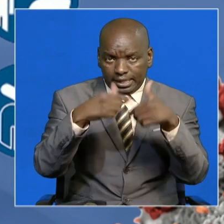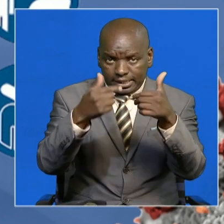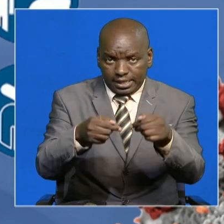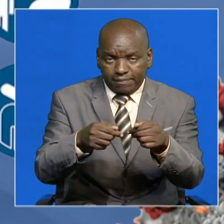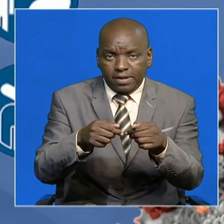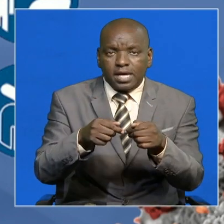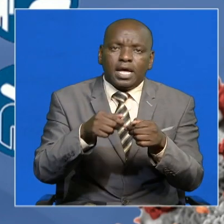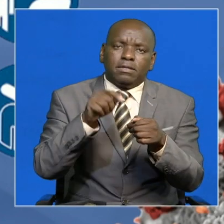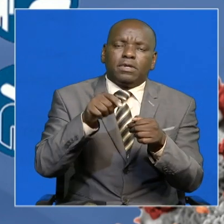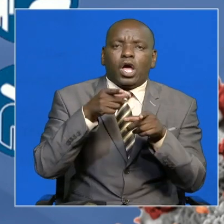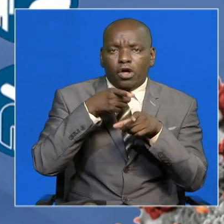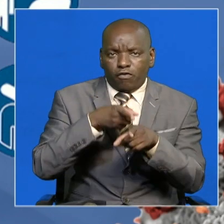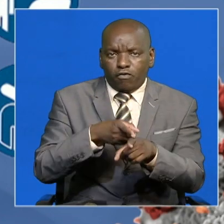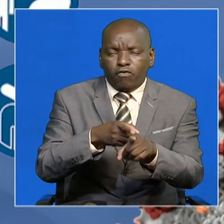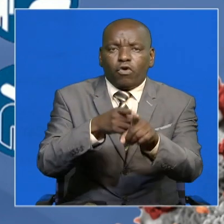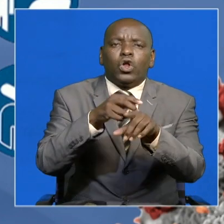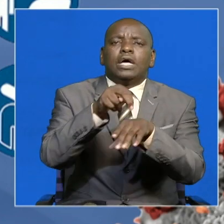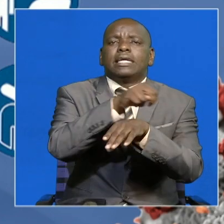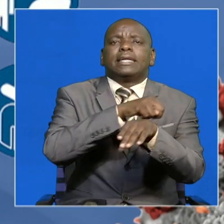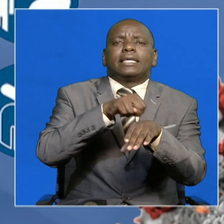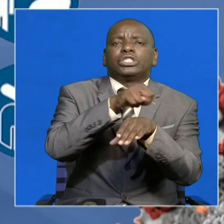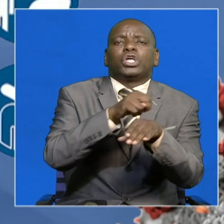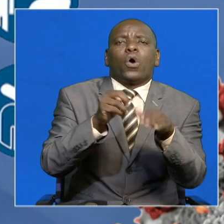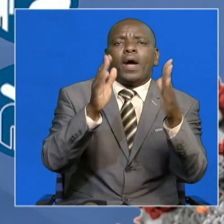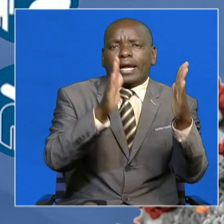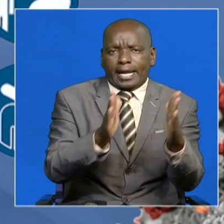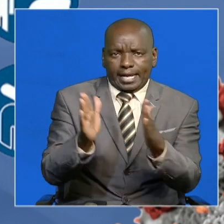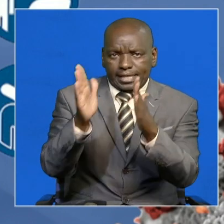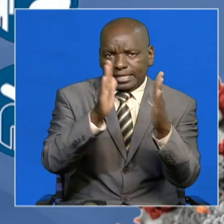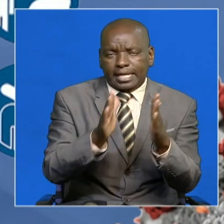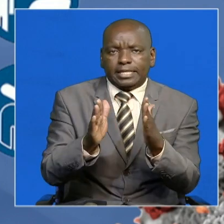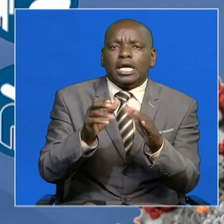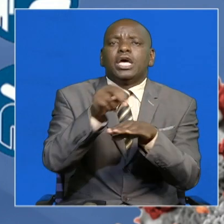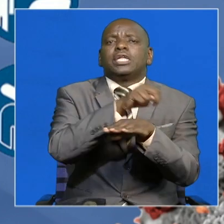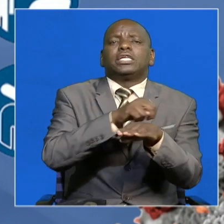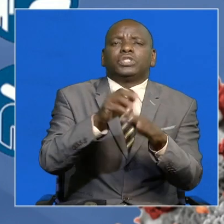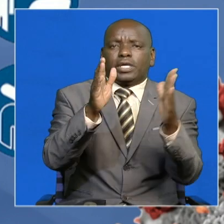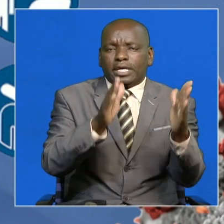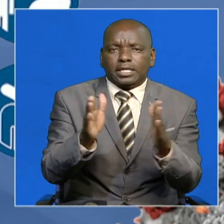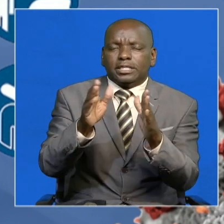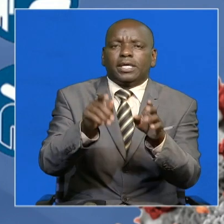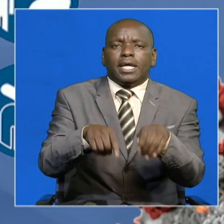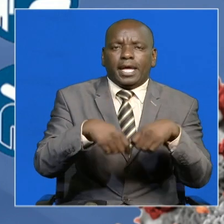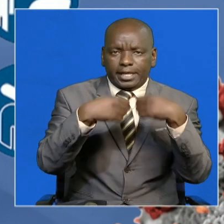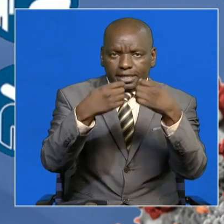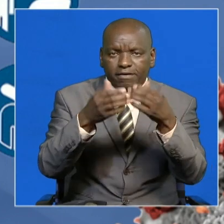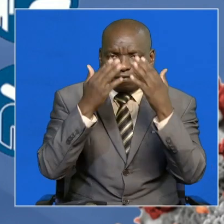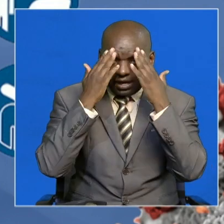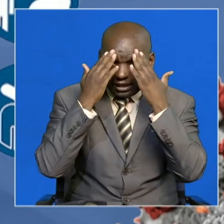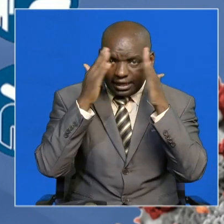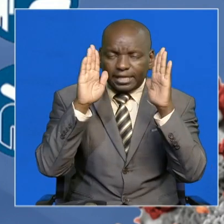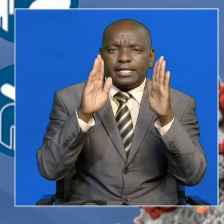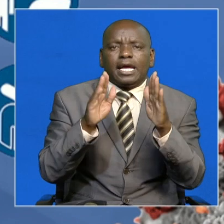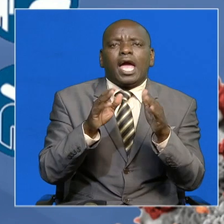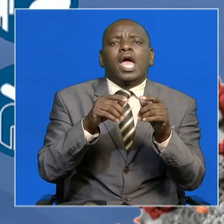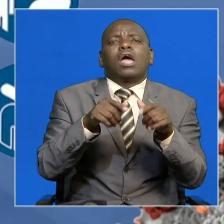indicated and in line with the national guidelines. The national guidelines provide very, very clear direction